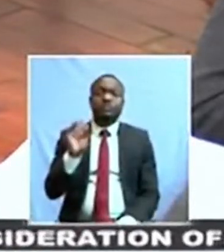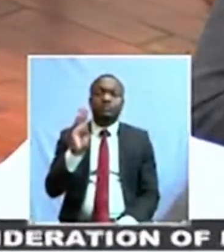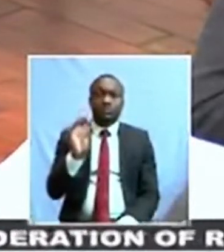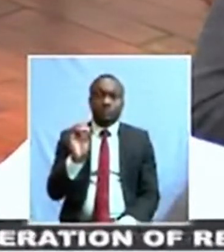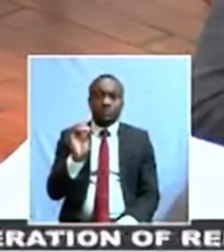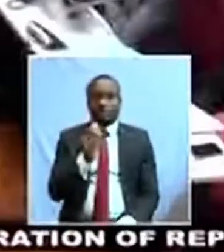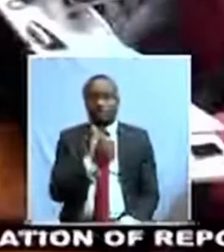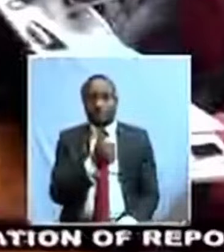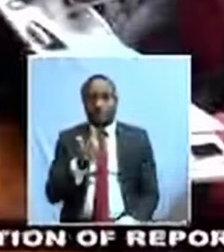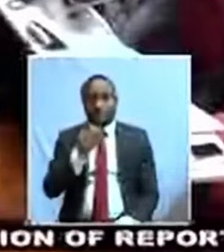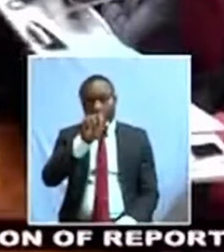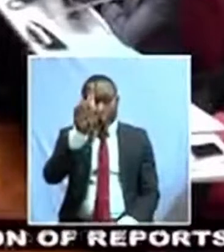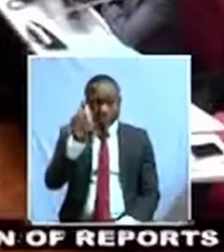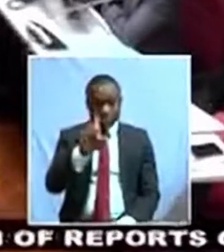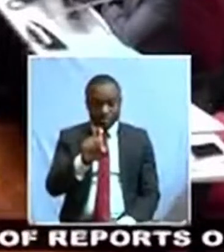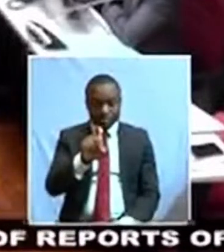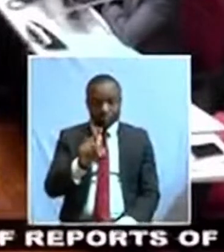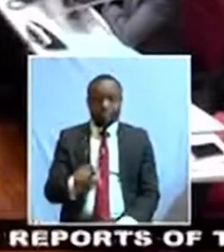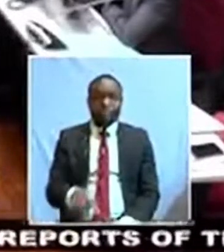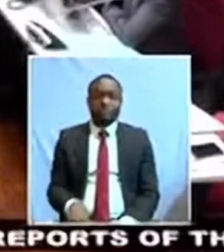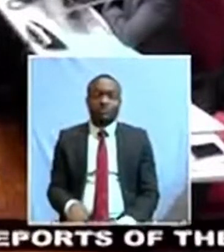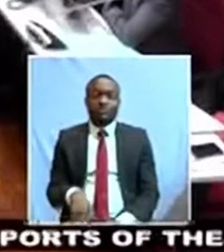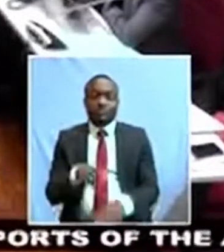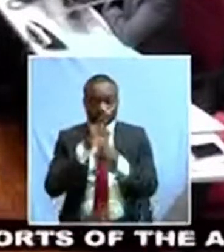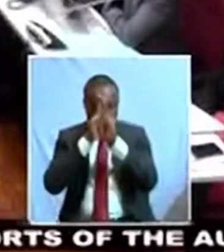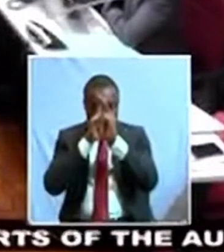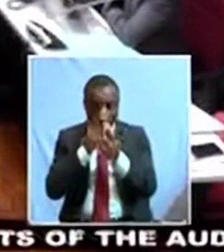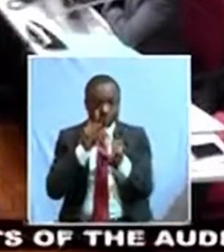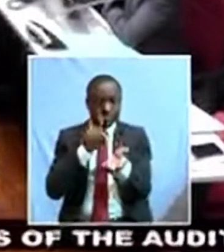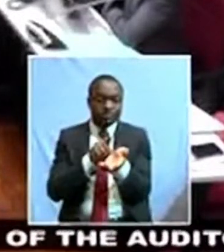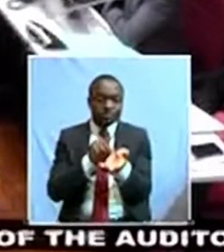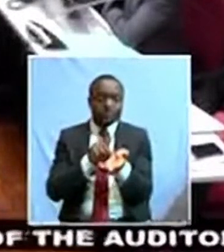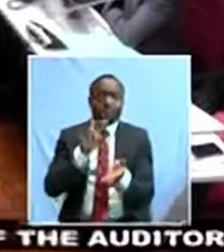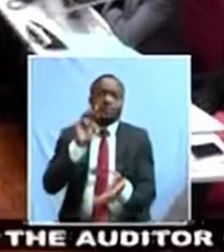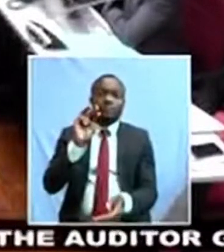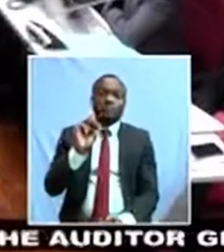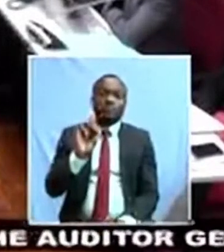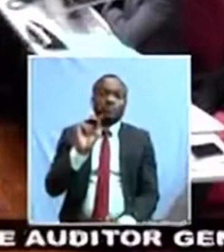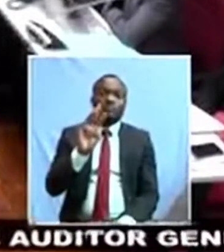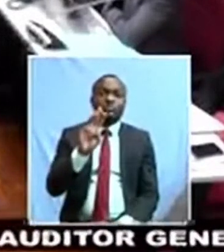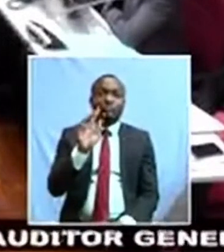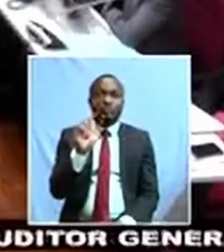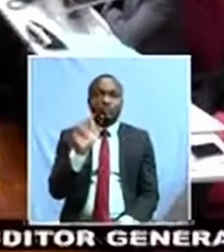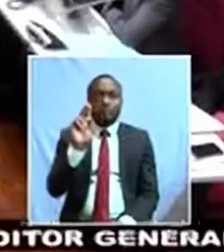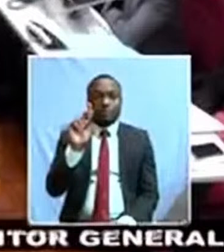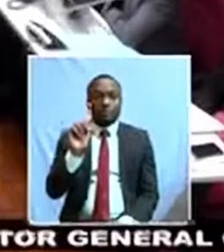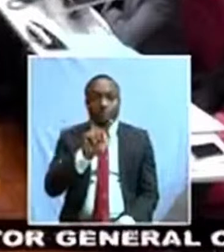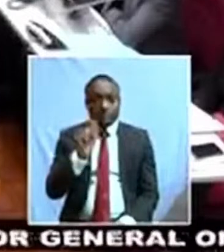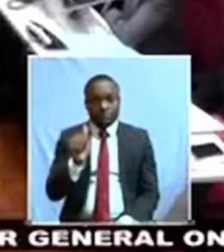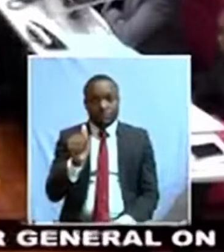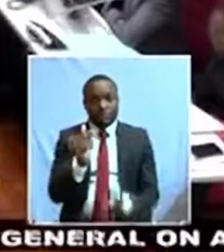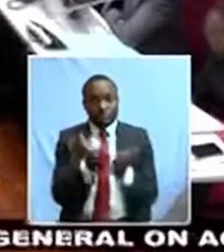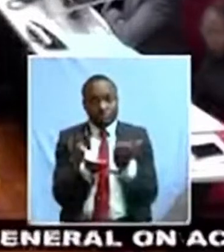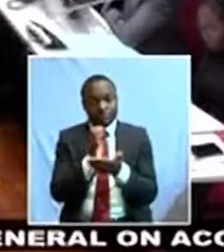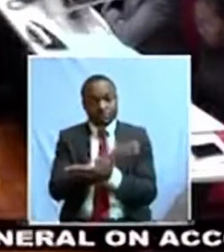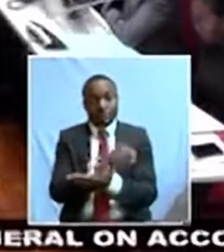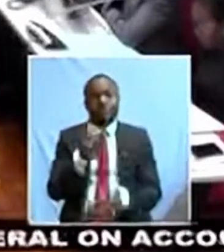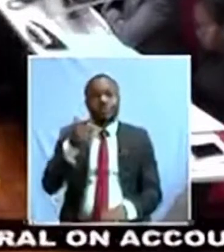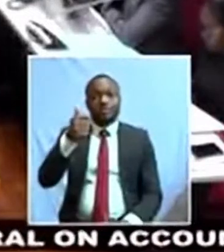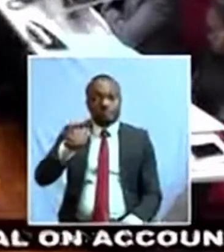another question, Honorable Kalobo. Honorable Dr. Mwanza. Thank you, Chair. Page 10.